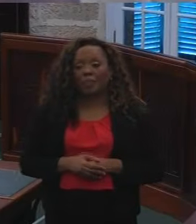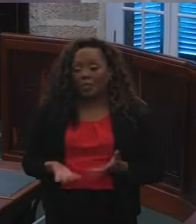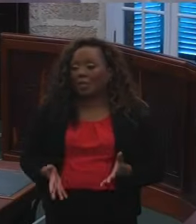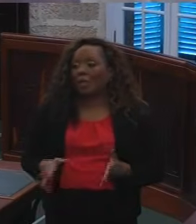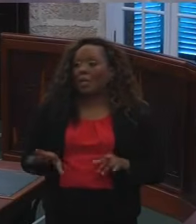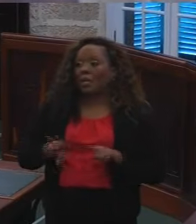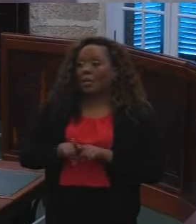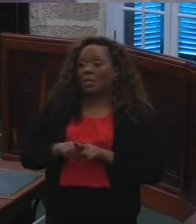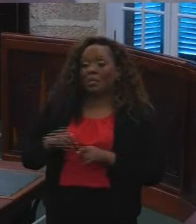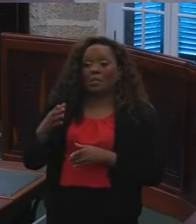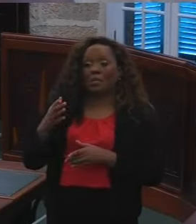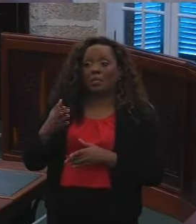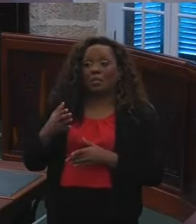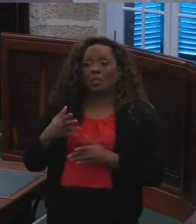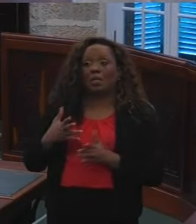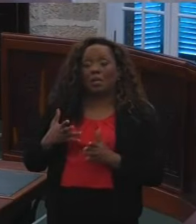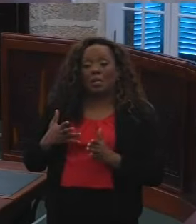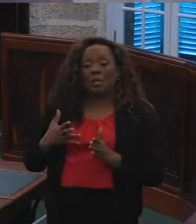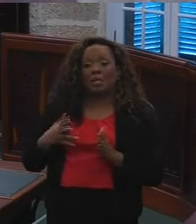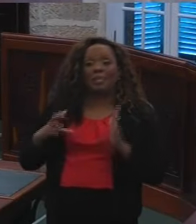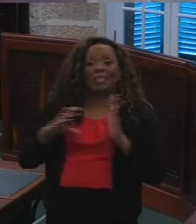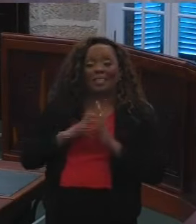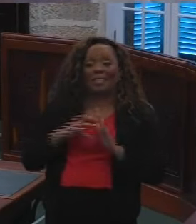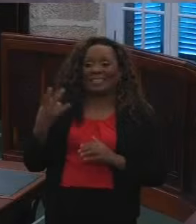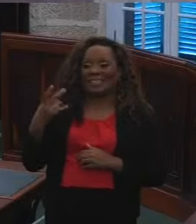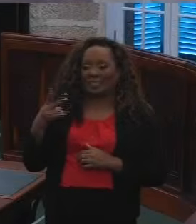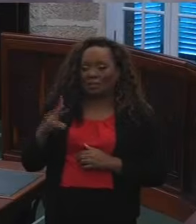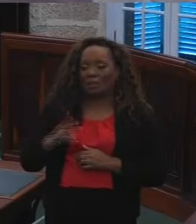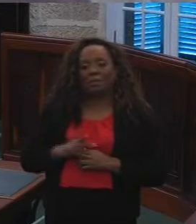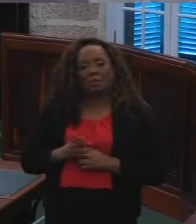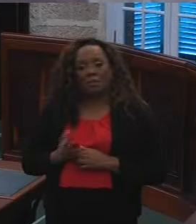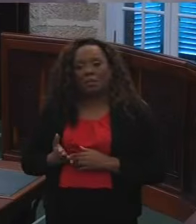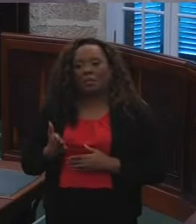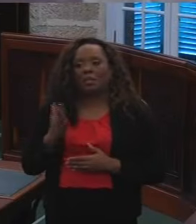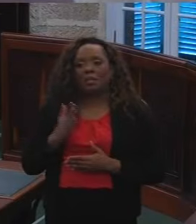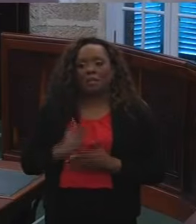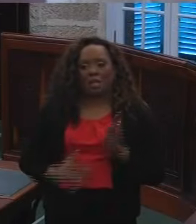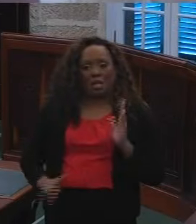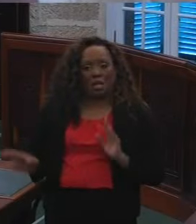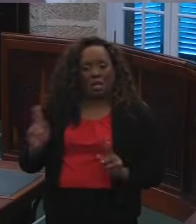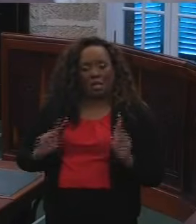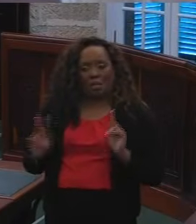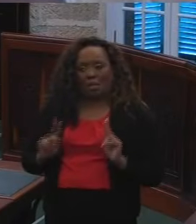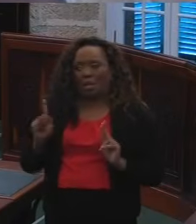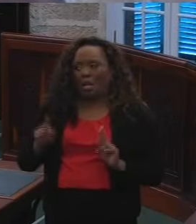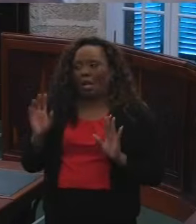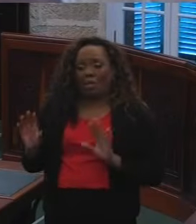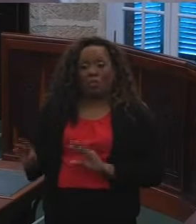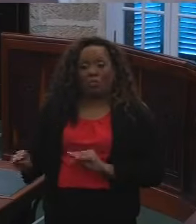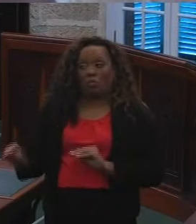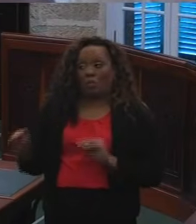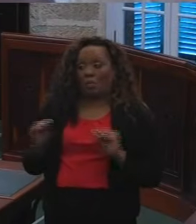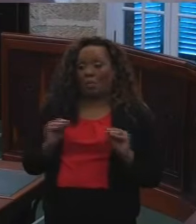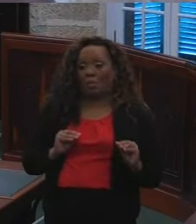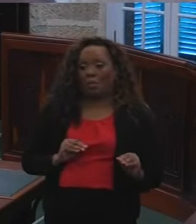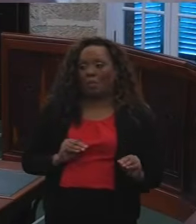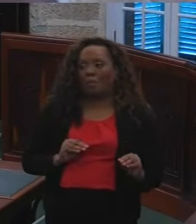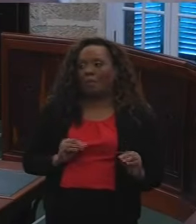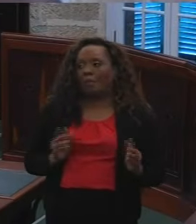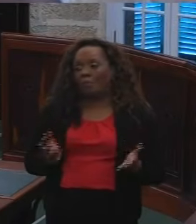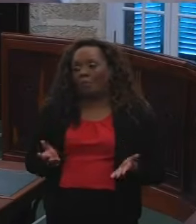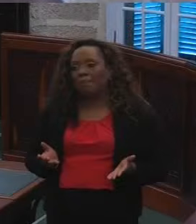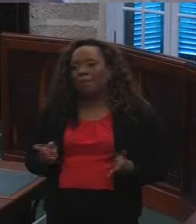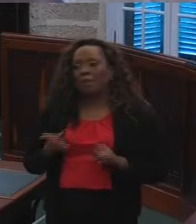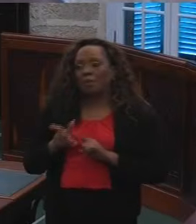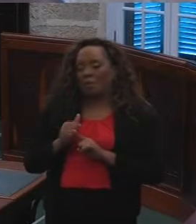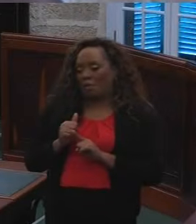Section 17 addresses the unlawful removal of vulnerable people from persons that are considered, from places that are